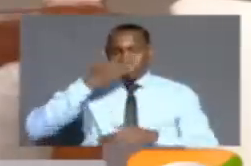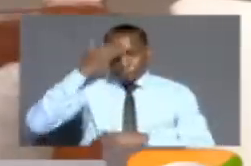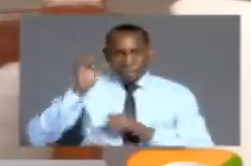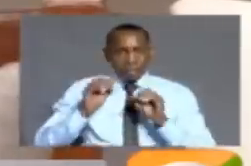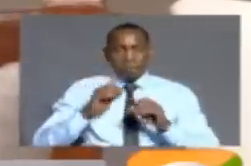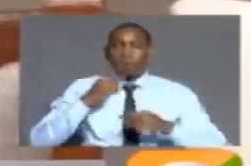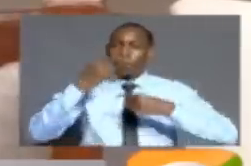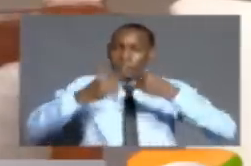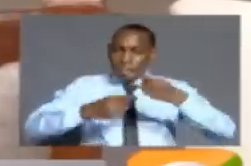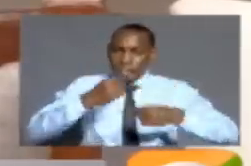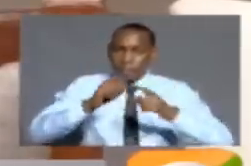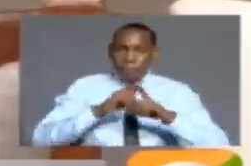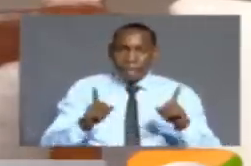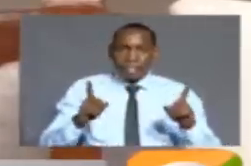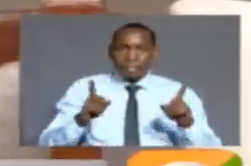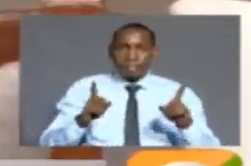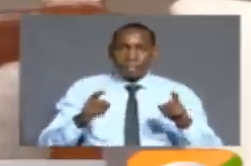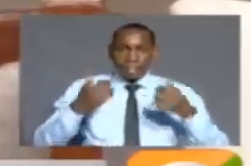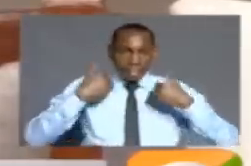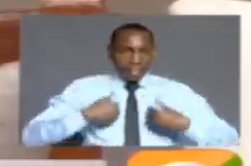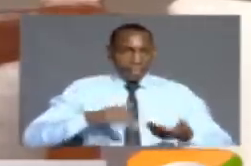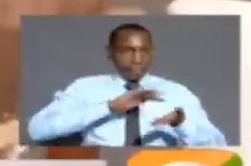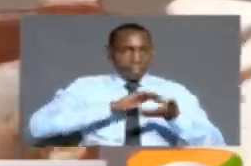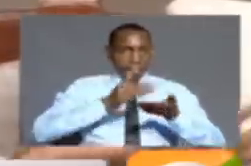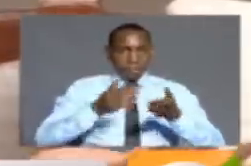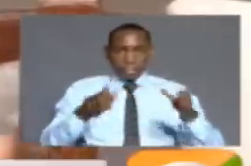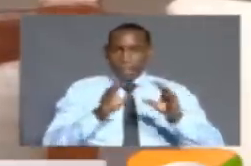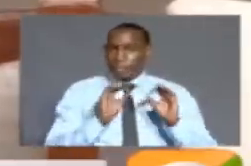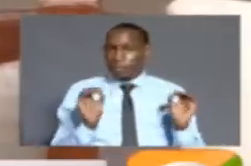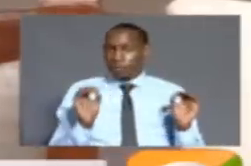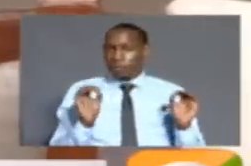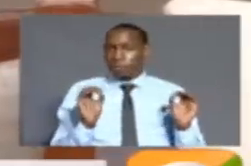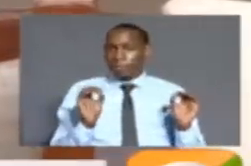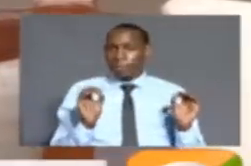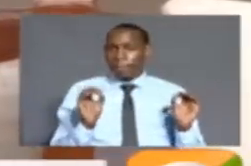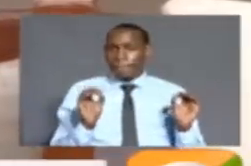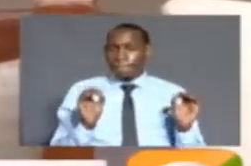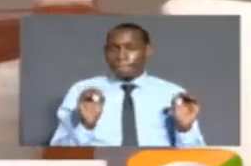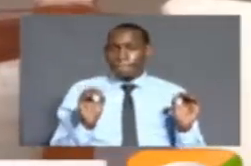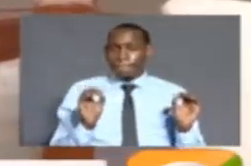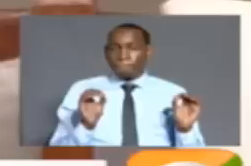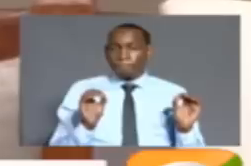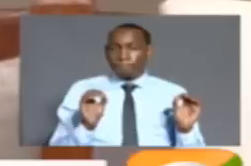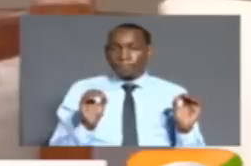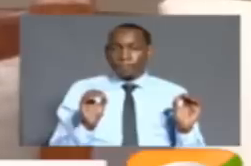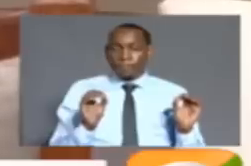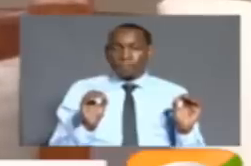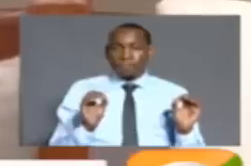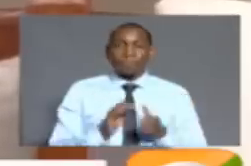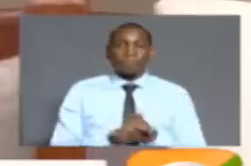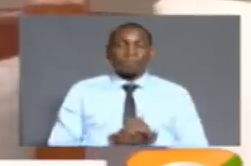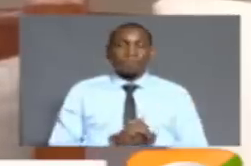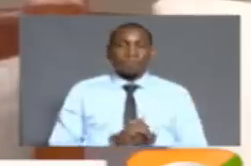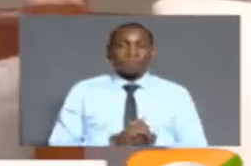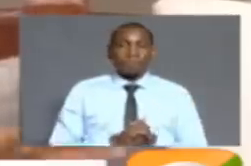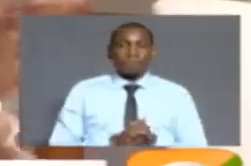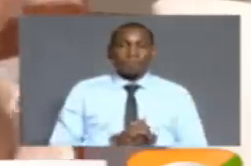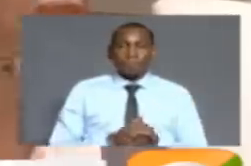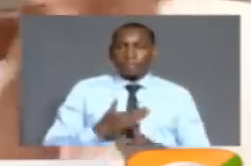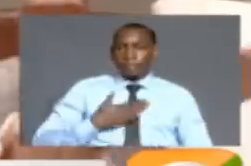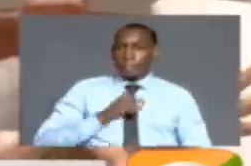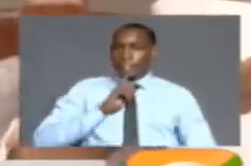still pursuing that. Okay. However, I'm not the insurance company. So there's only so much I can do. You can do as exactly, senator. Exactly. So I